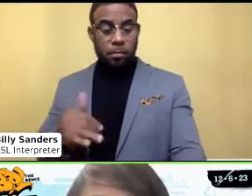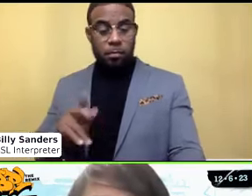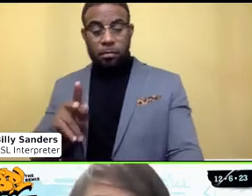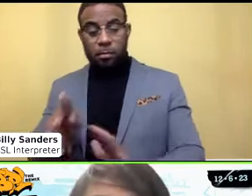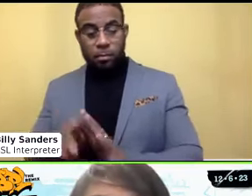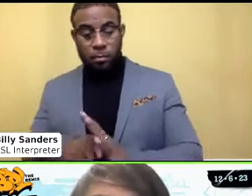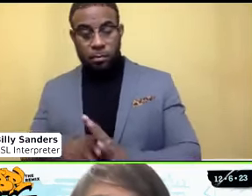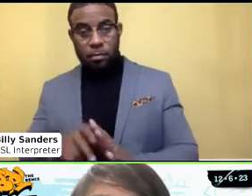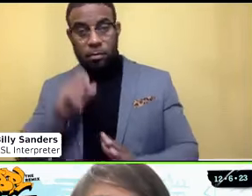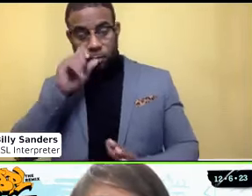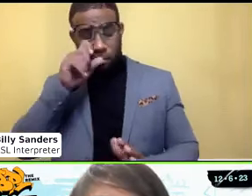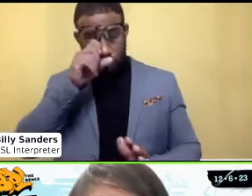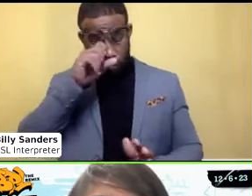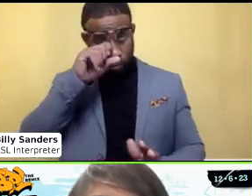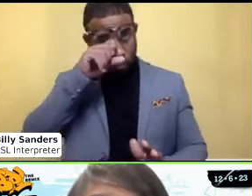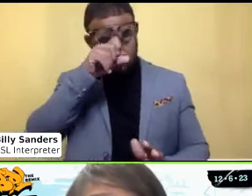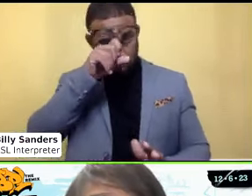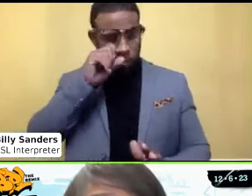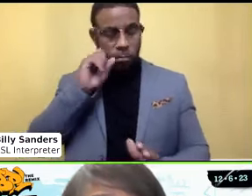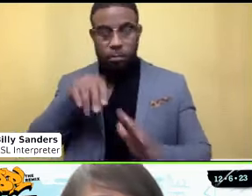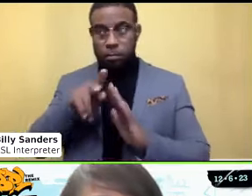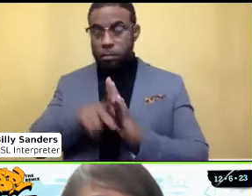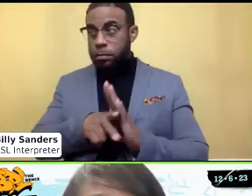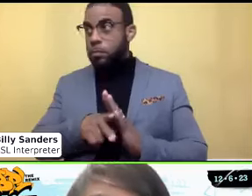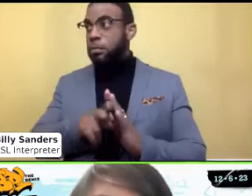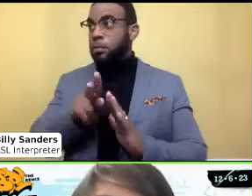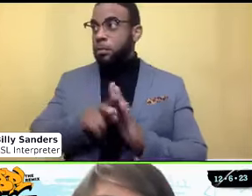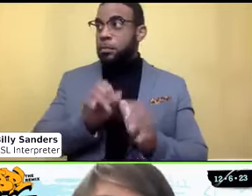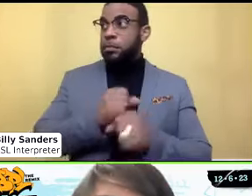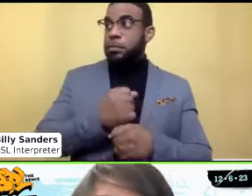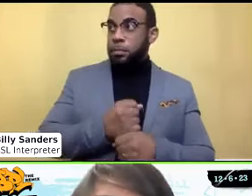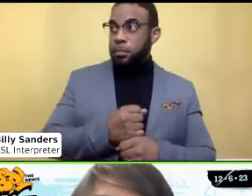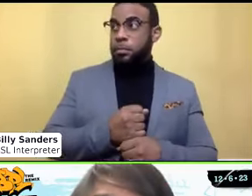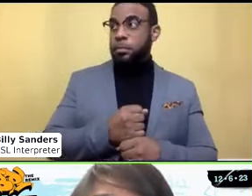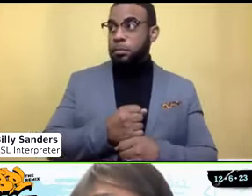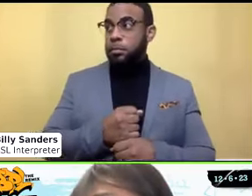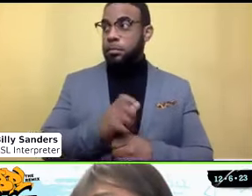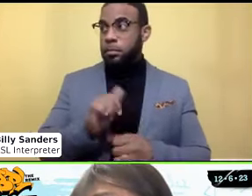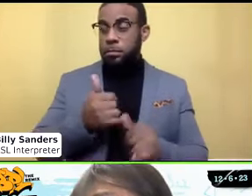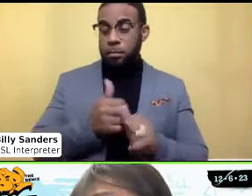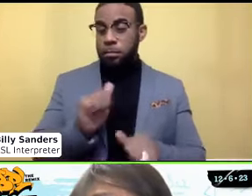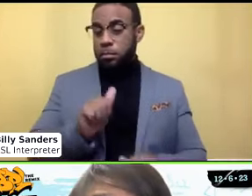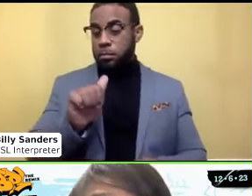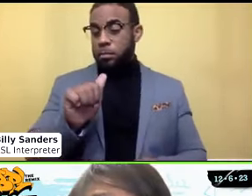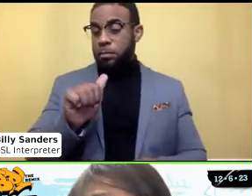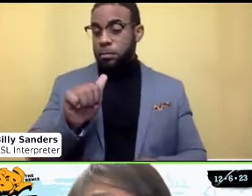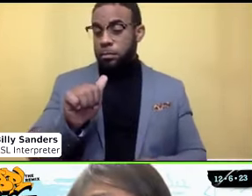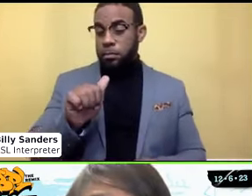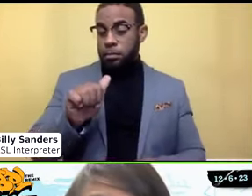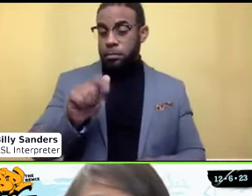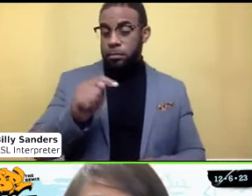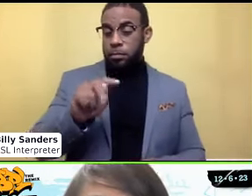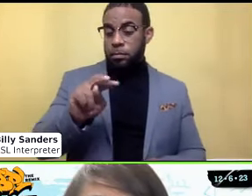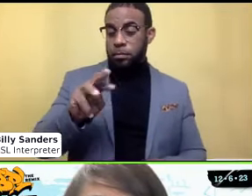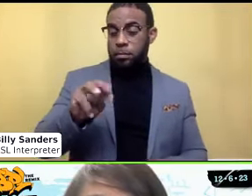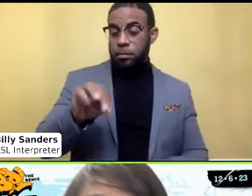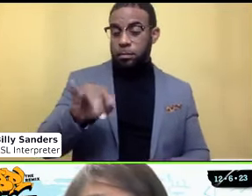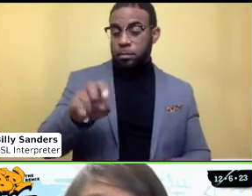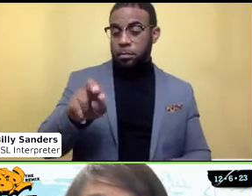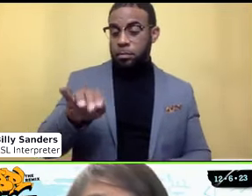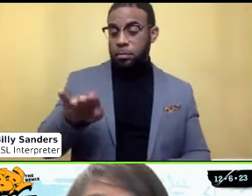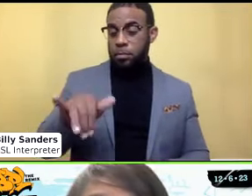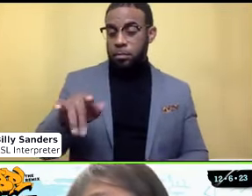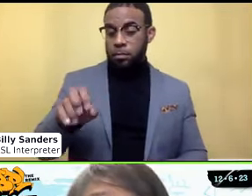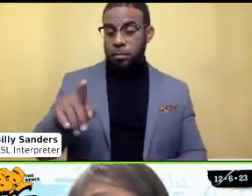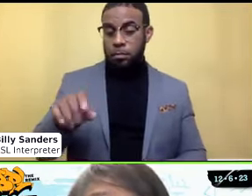policy, and policy making. You can follow us at the Minority Leaders on